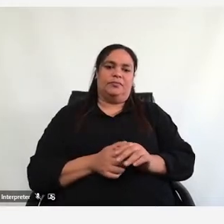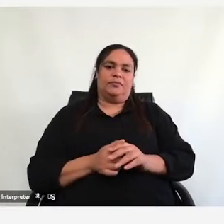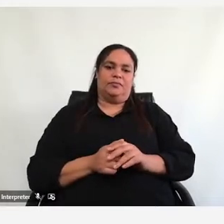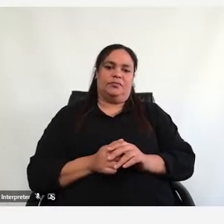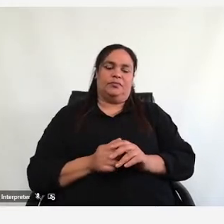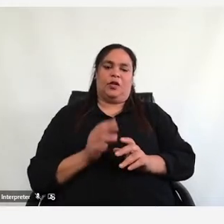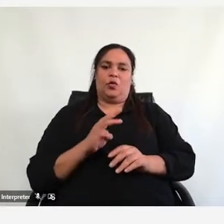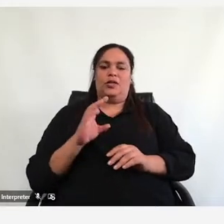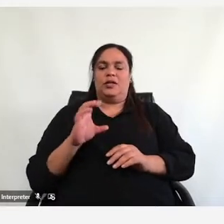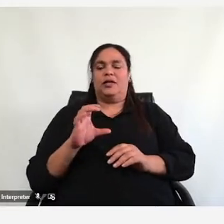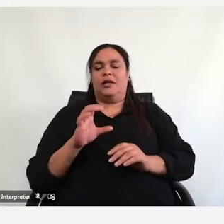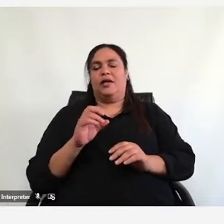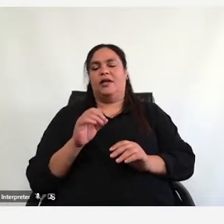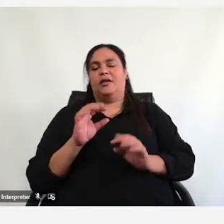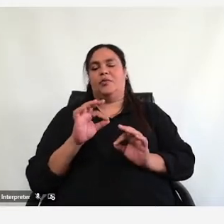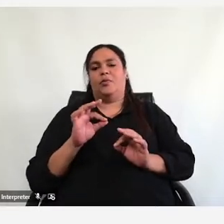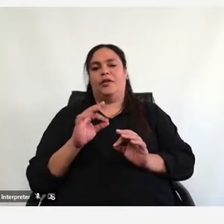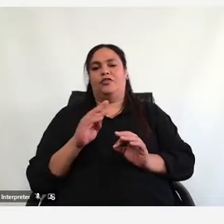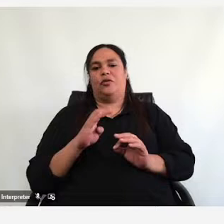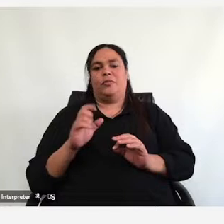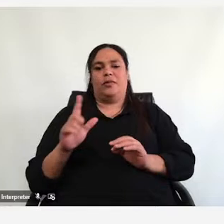Western Cape Appropriation Bill.